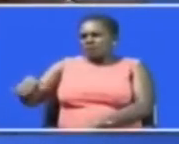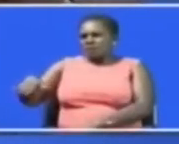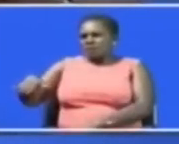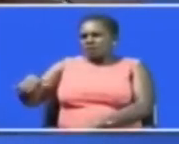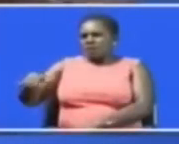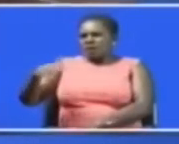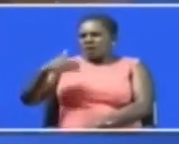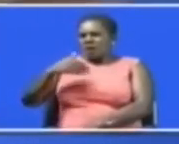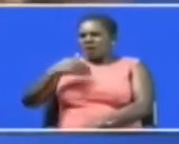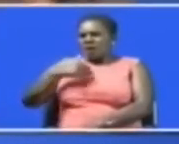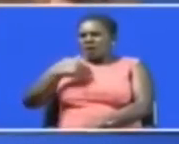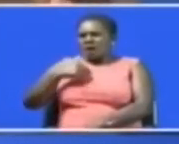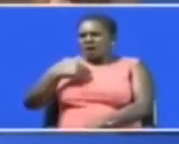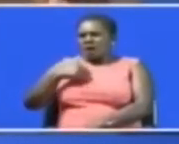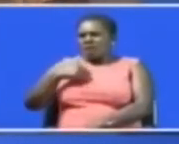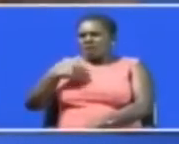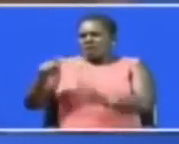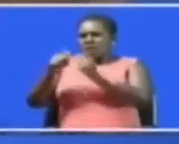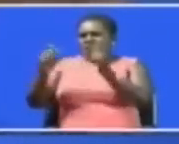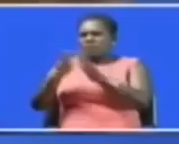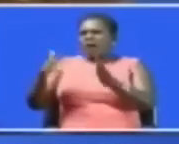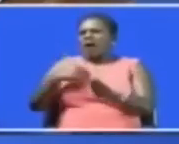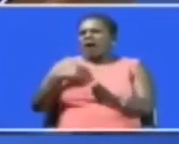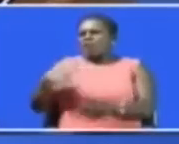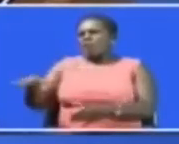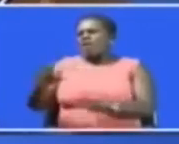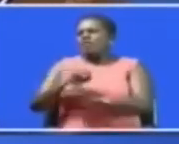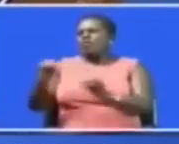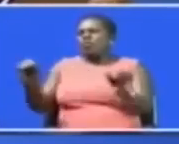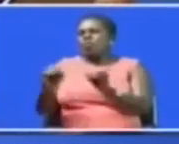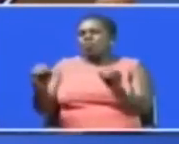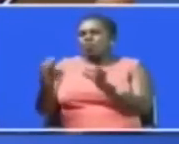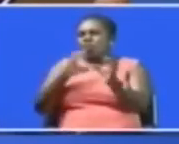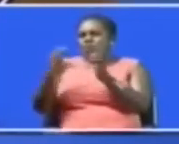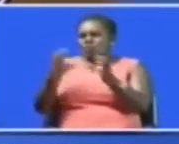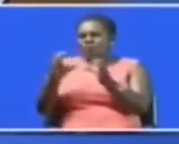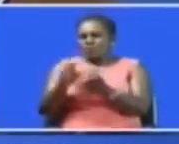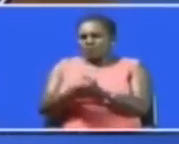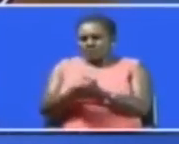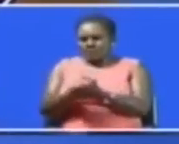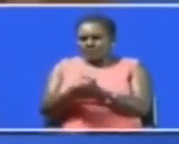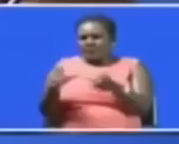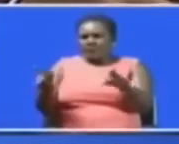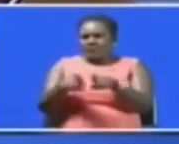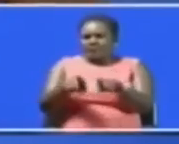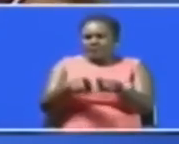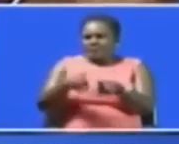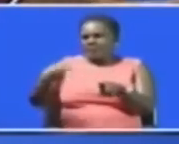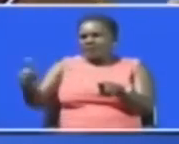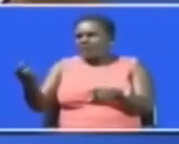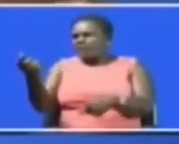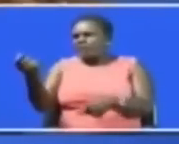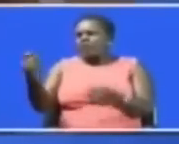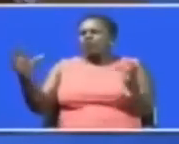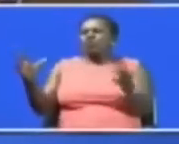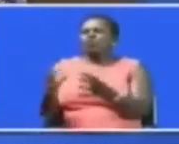is matched with a larger ethnic community, so that they don't have a place of conversation in the country. Right. That's the same to, you know, many other